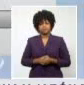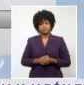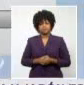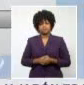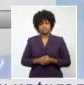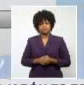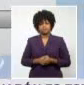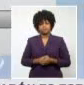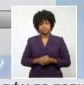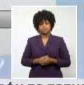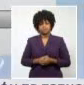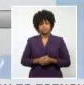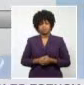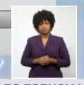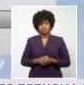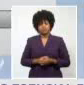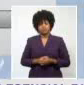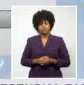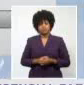5.98%.